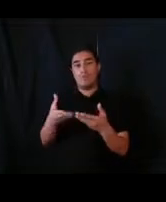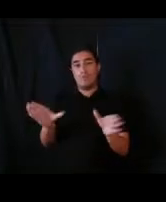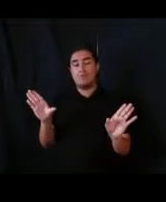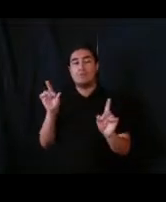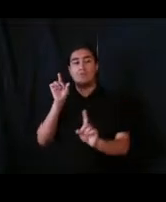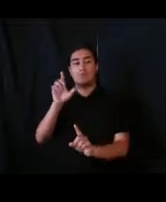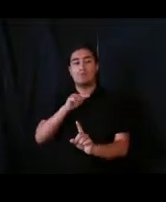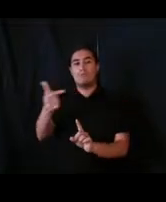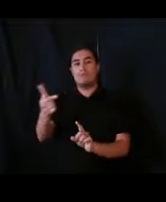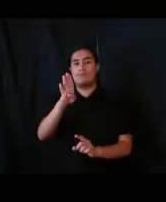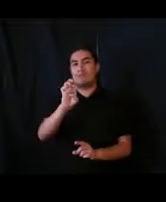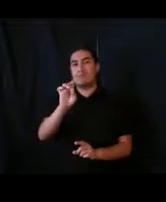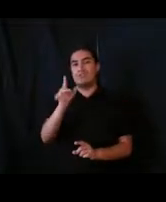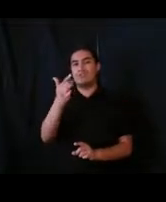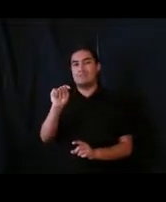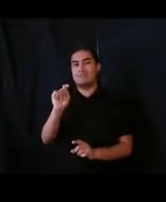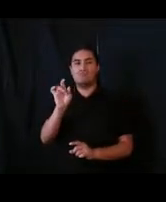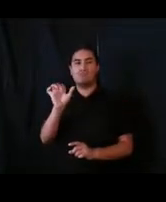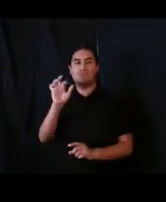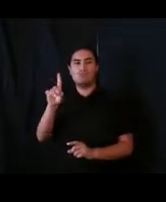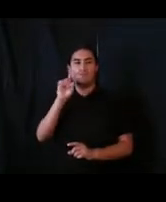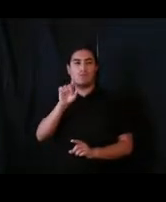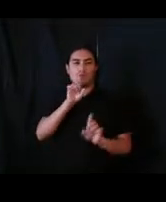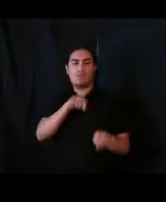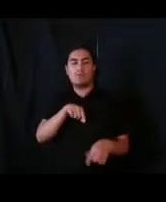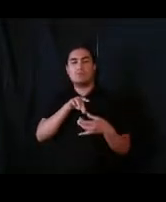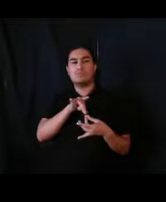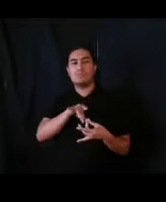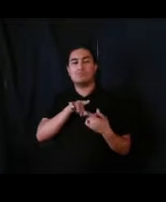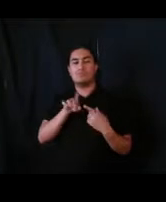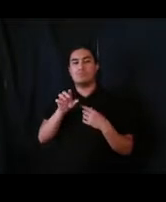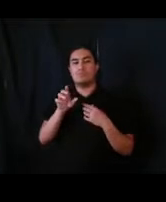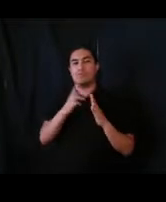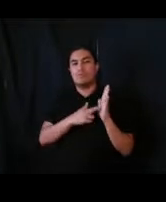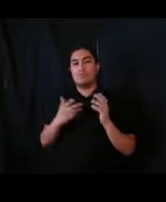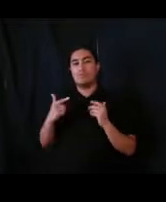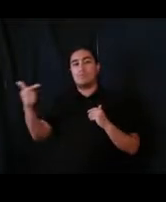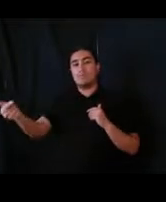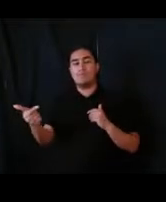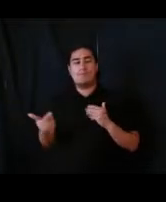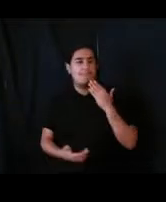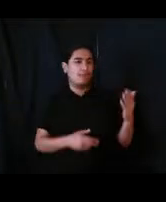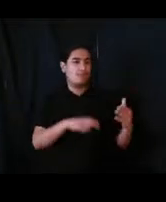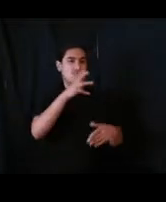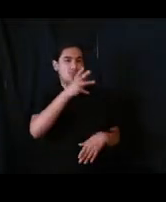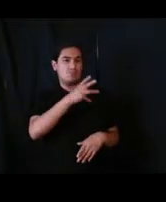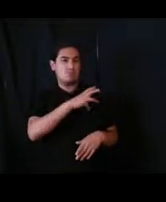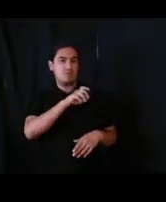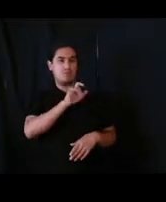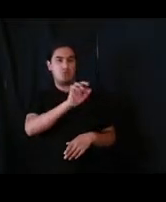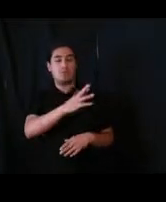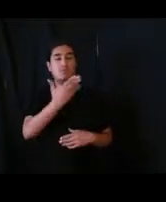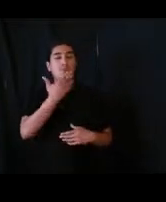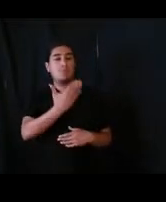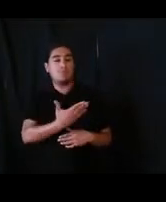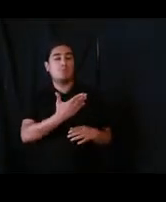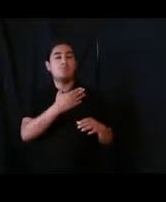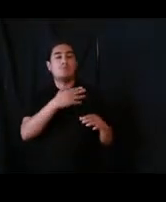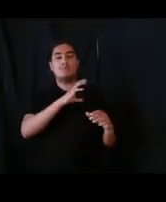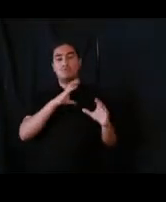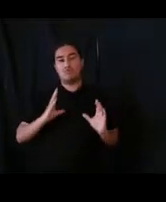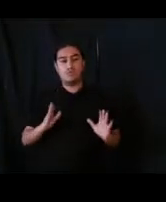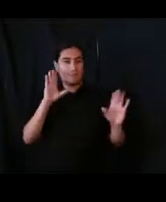it over to bridget driller to provide remarks on the guidelines thank you chair eager um and good afternoon commissioners